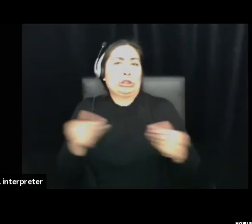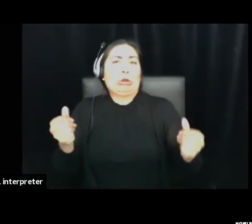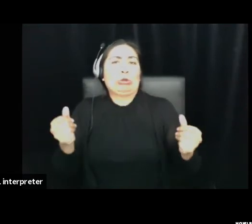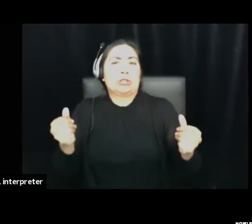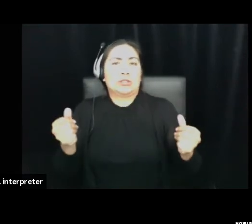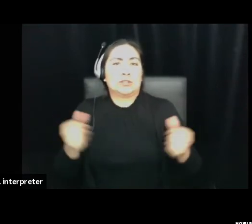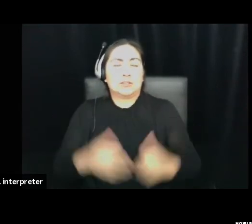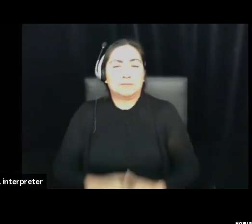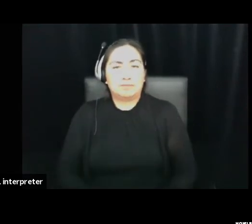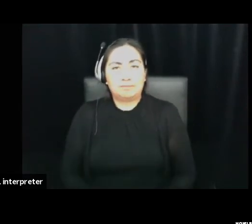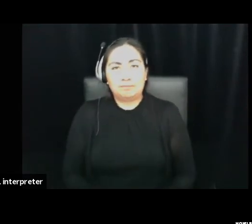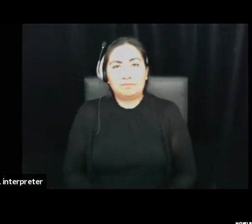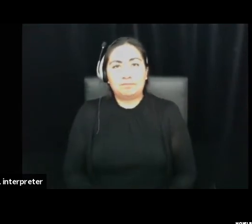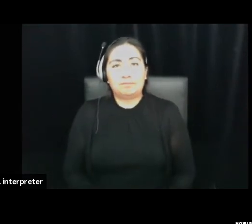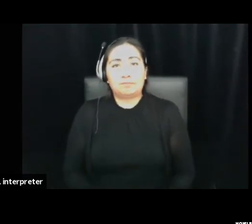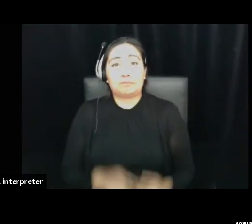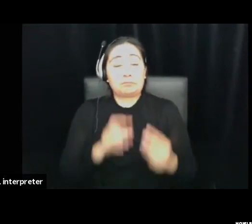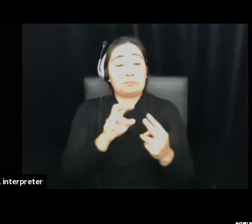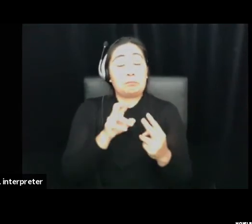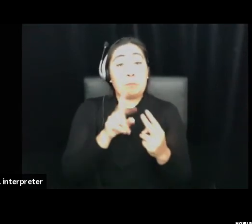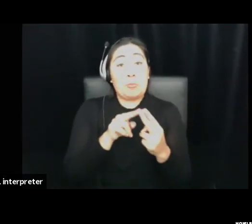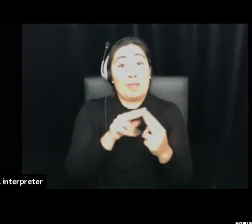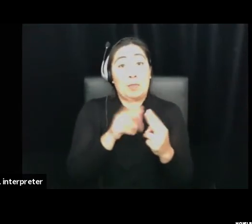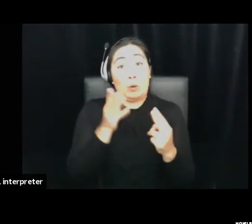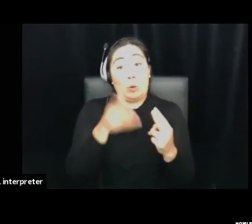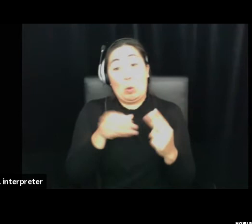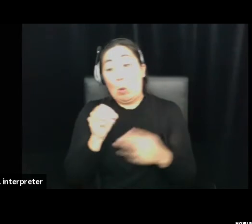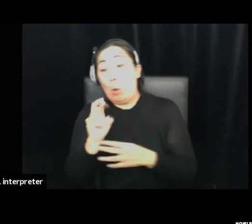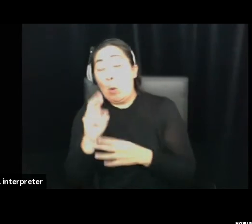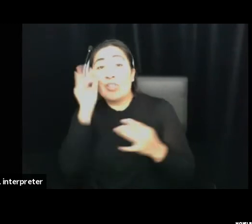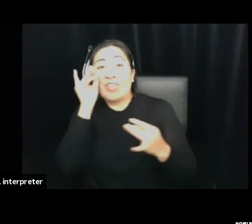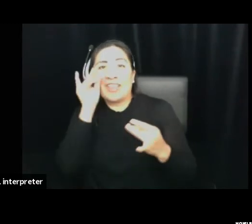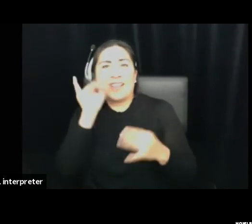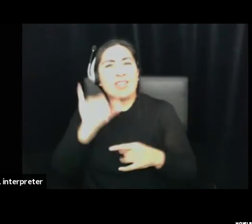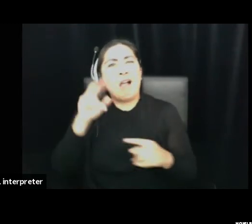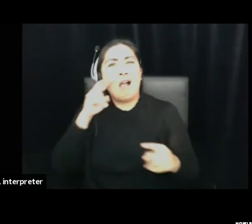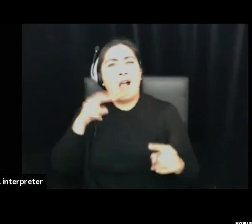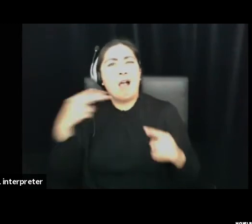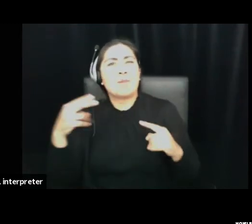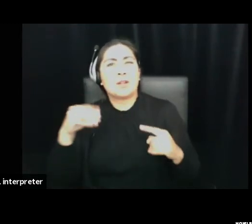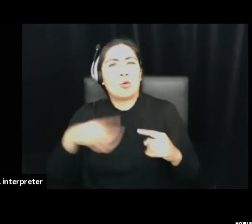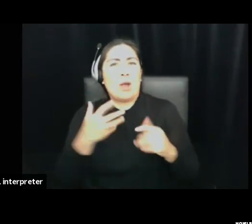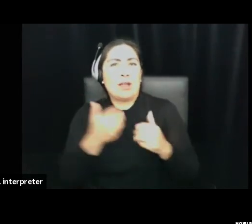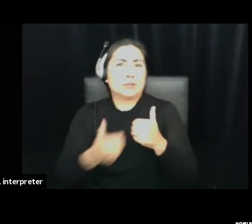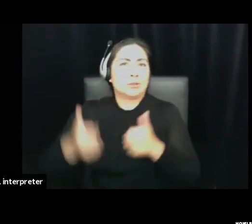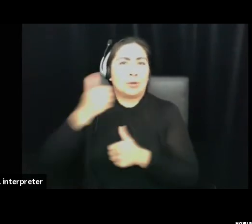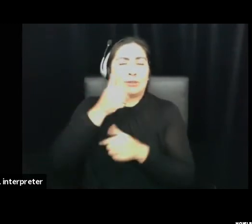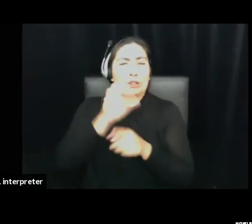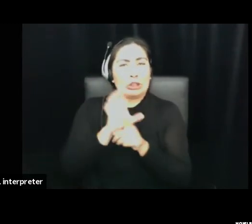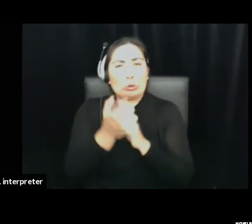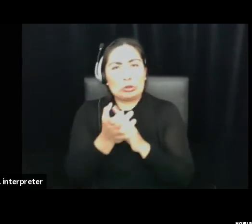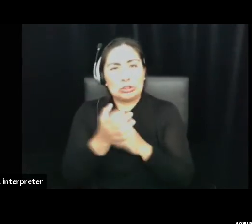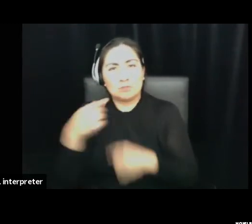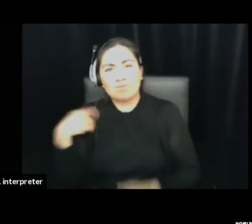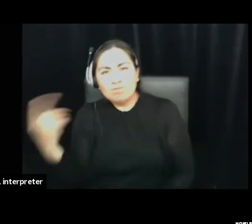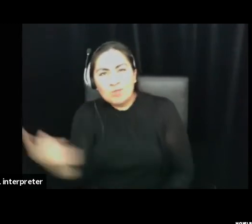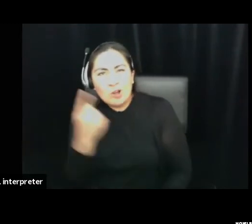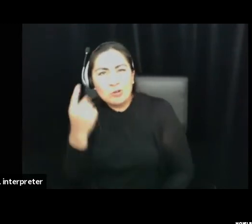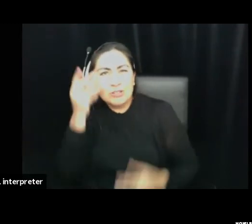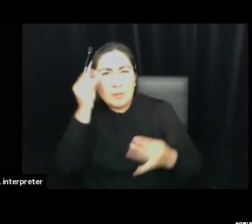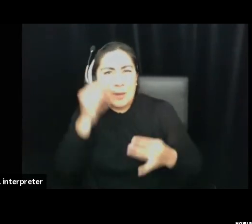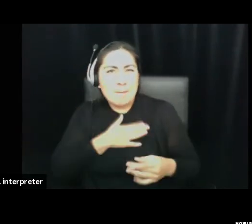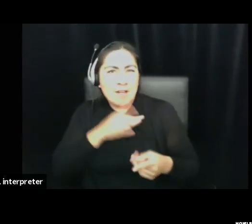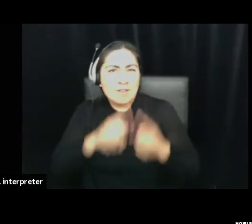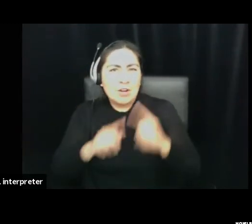Either-or thinking is an aspect of white supremacy culture. I always think of my friend Siobhan Norris when I think